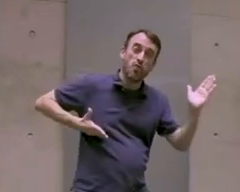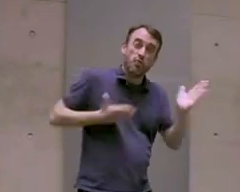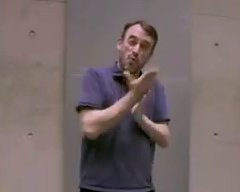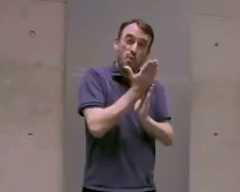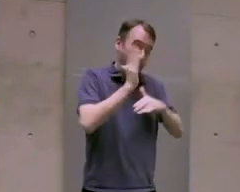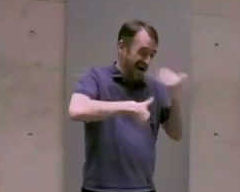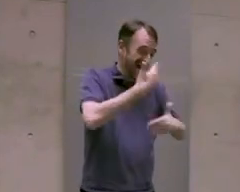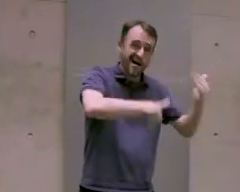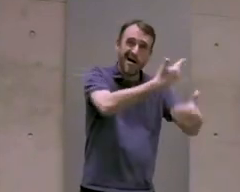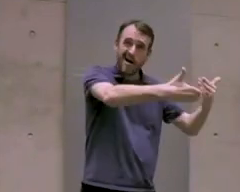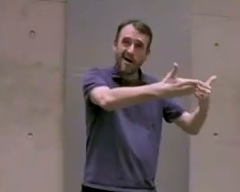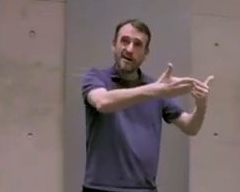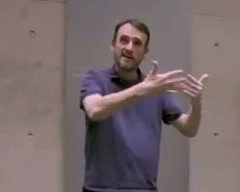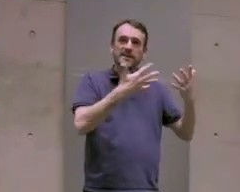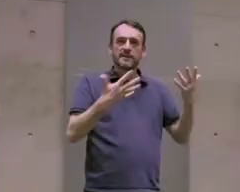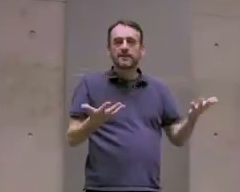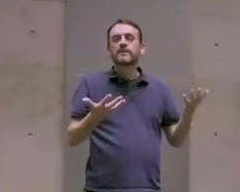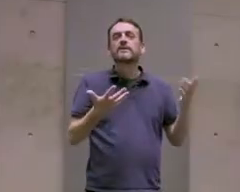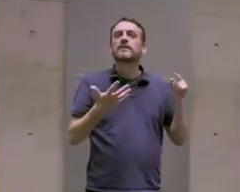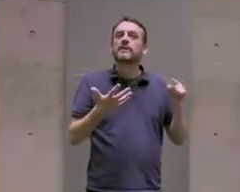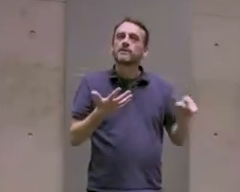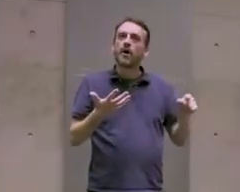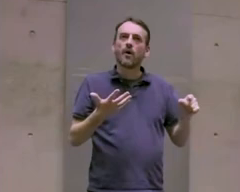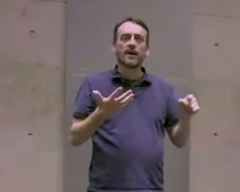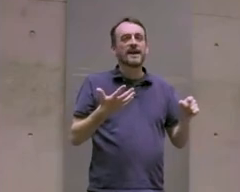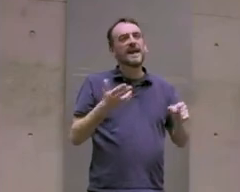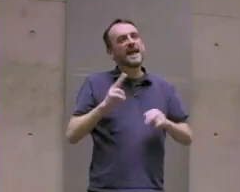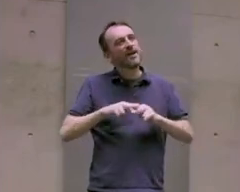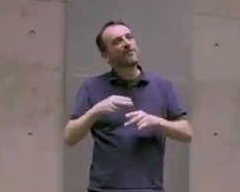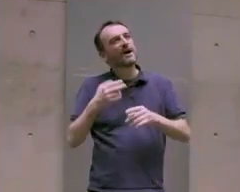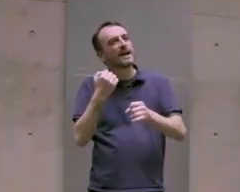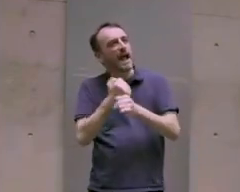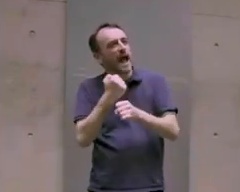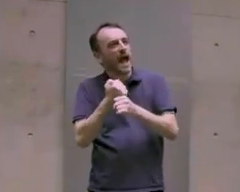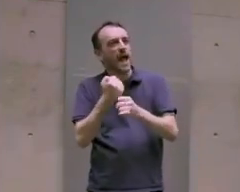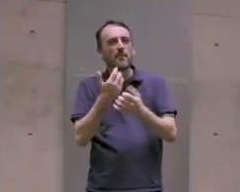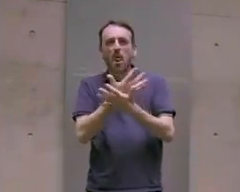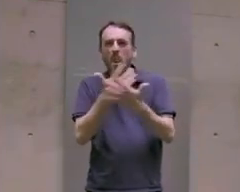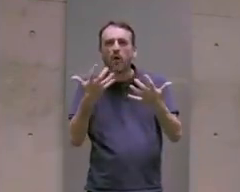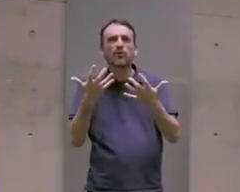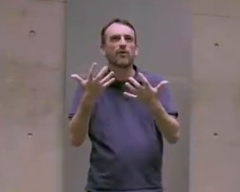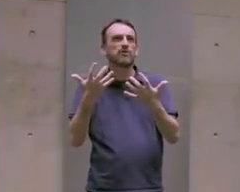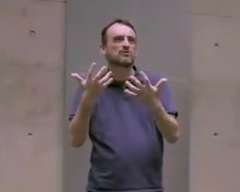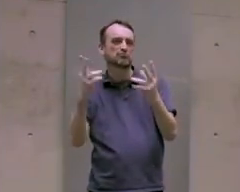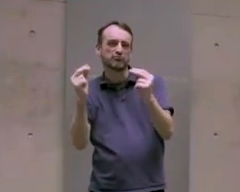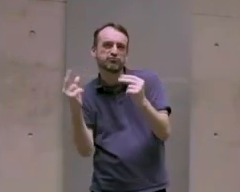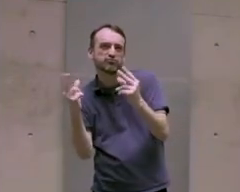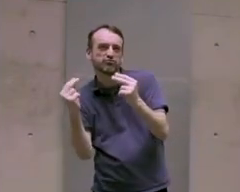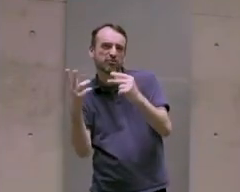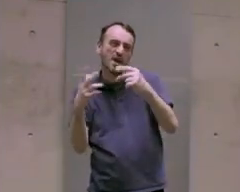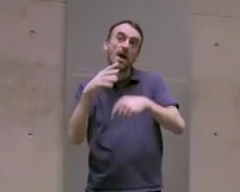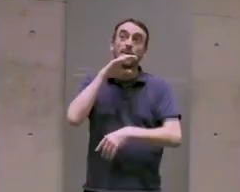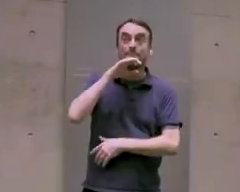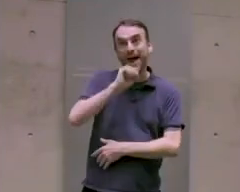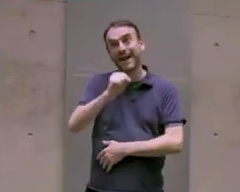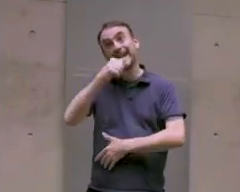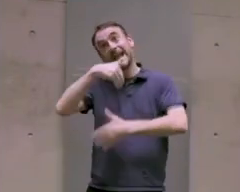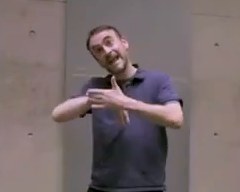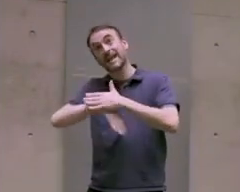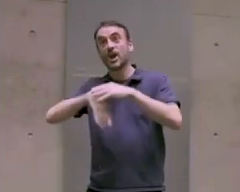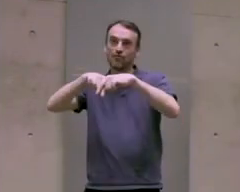a game like Tron Identity is, where there's a lot of dialogue and it's men and other people in a room